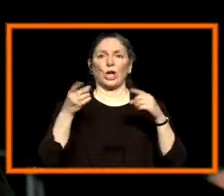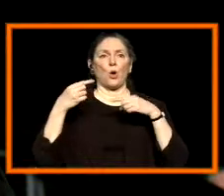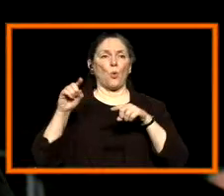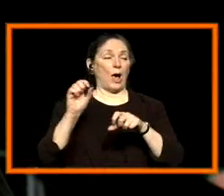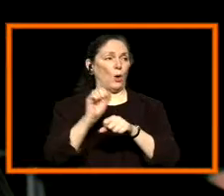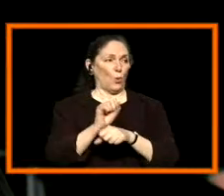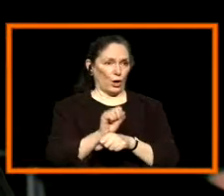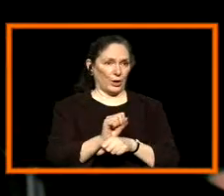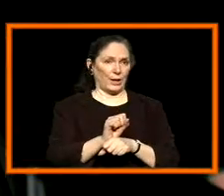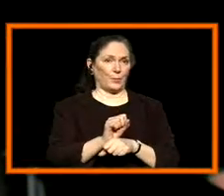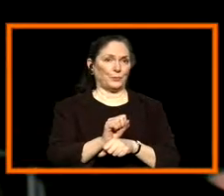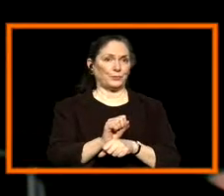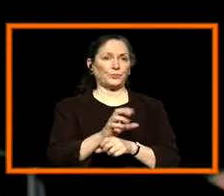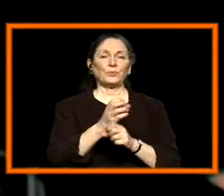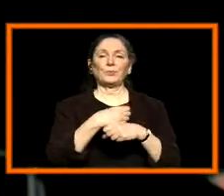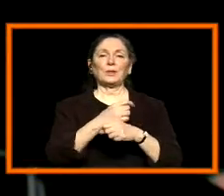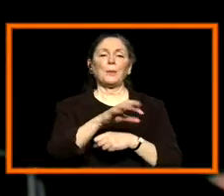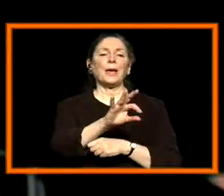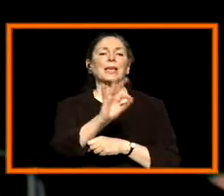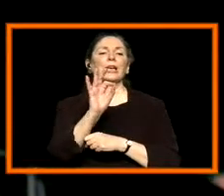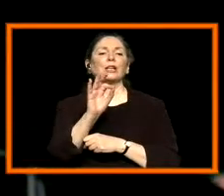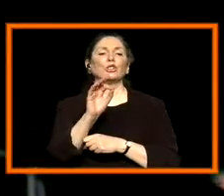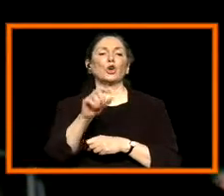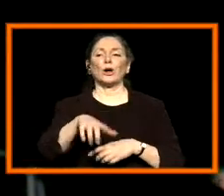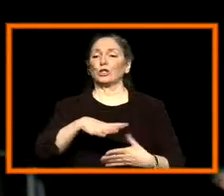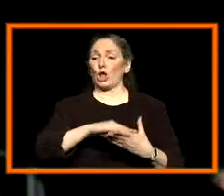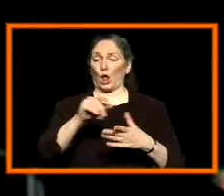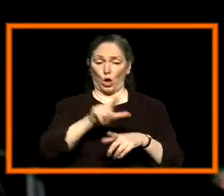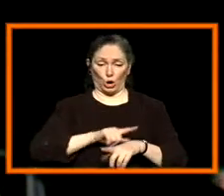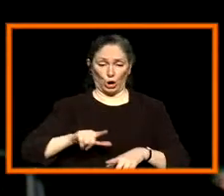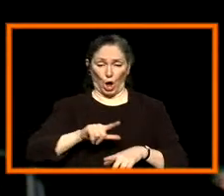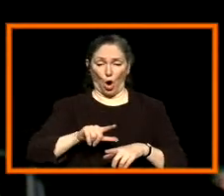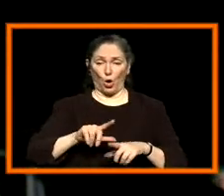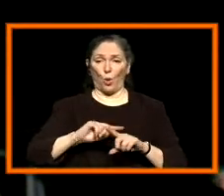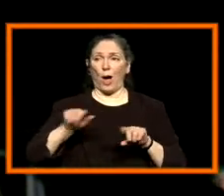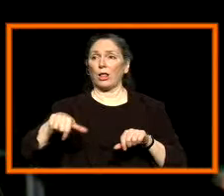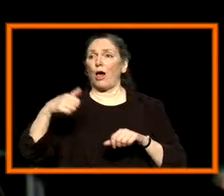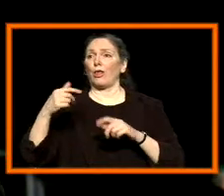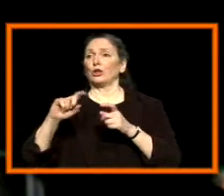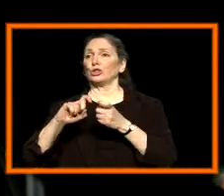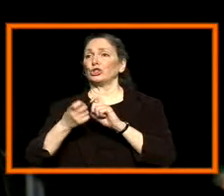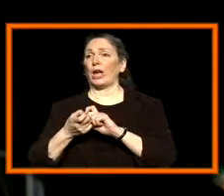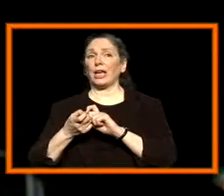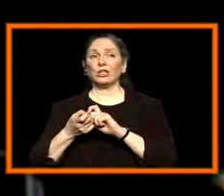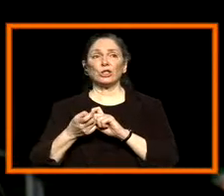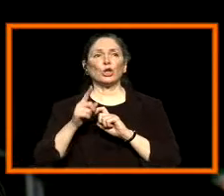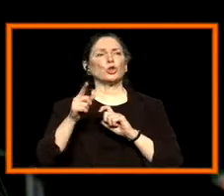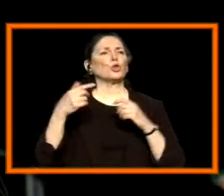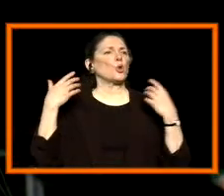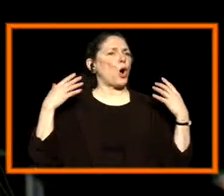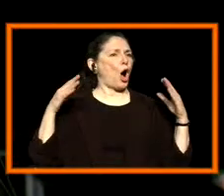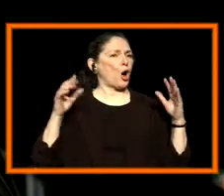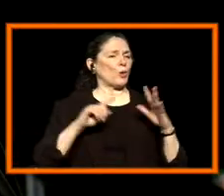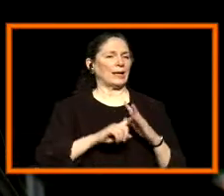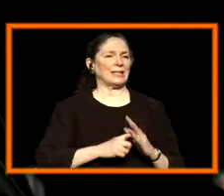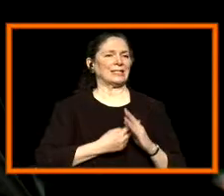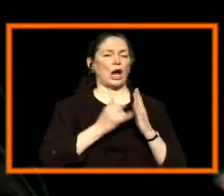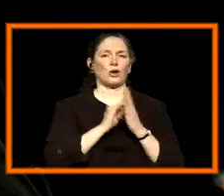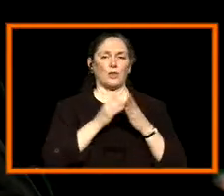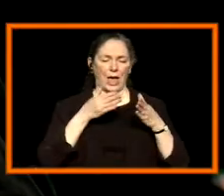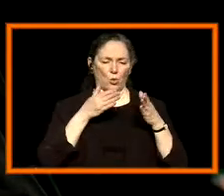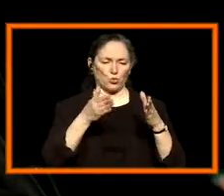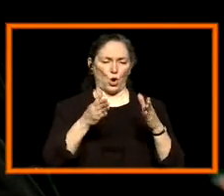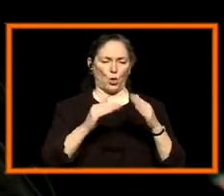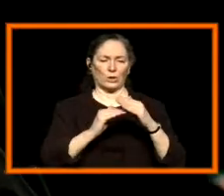while working, making a choice to learn local when others change differently. You've already started that road